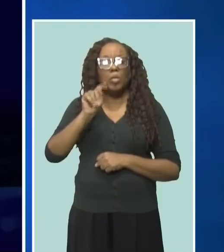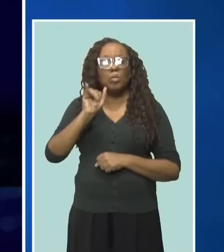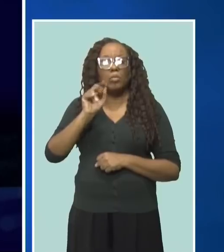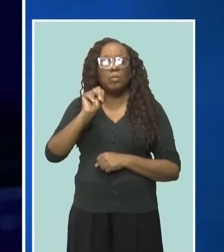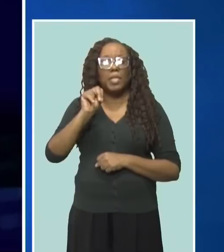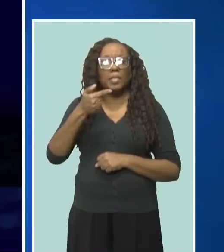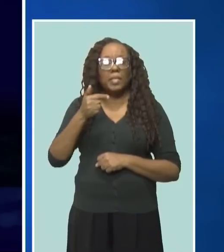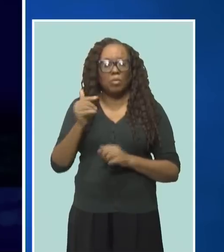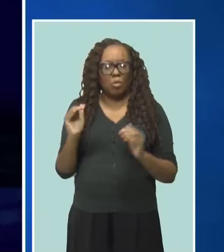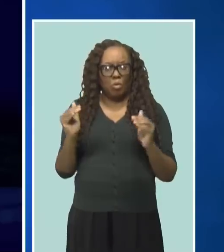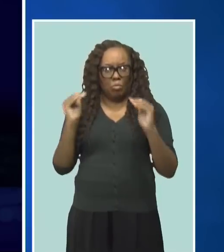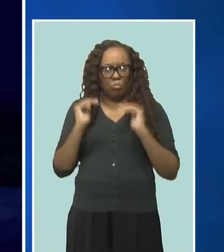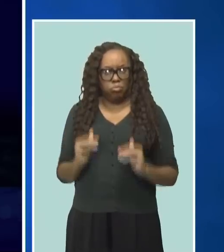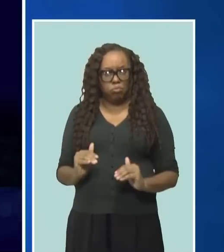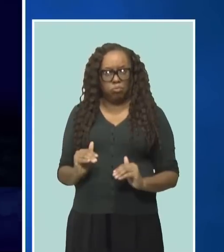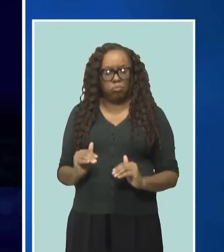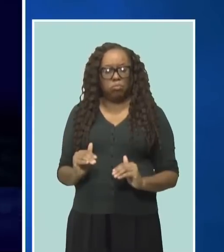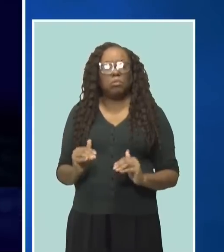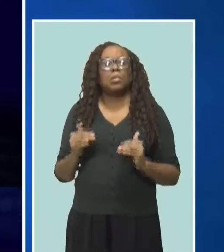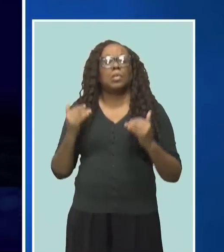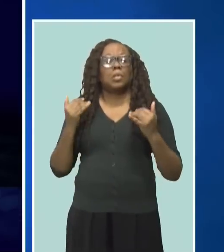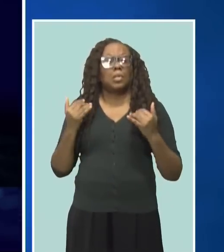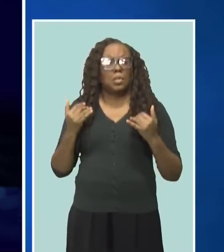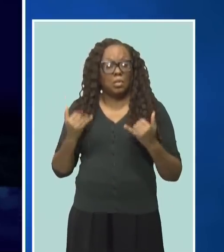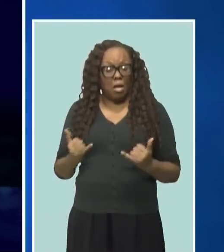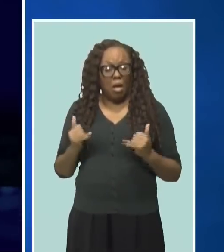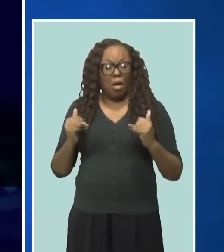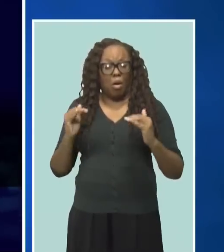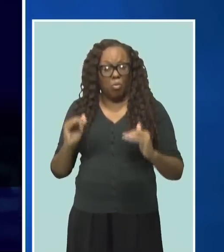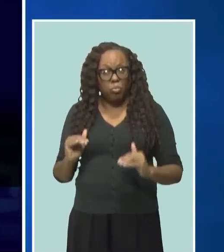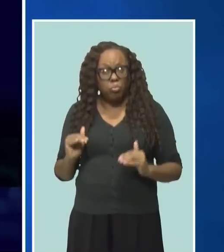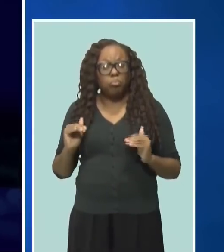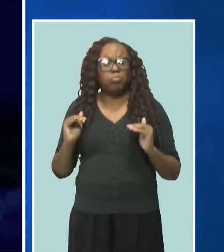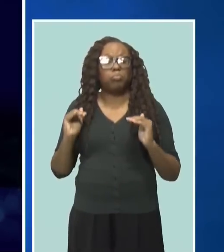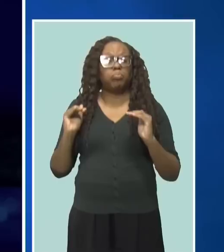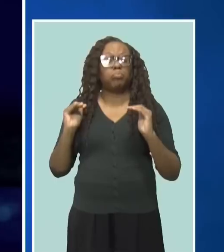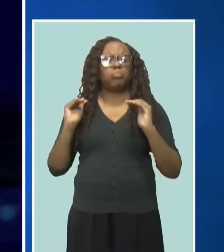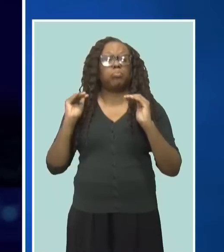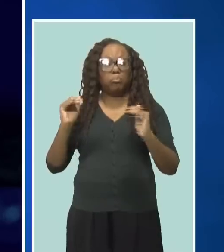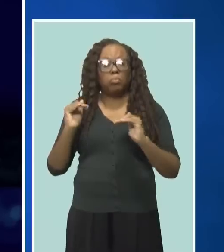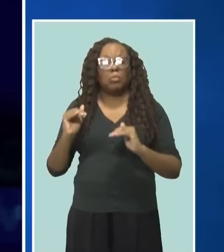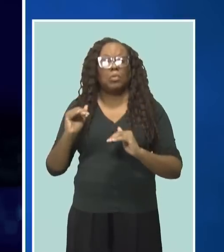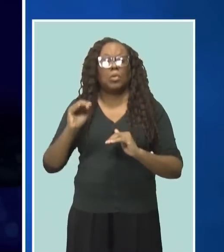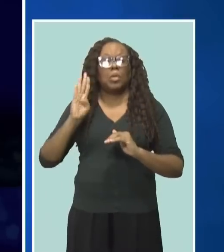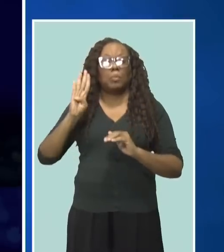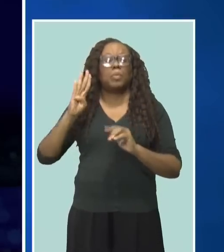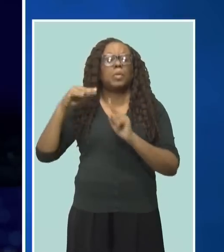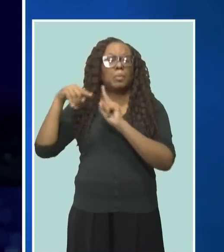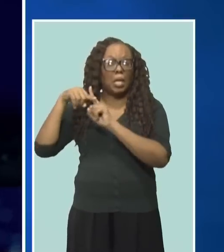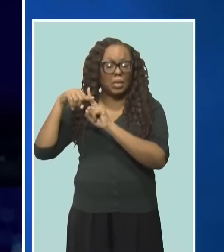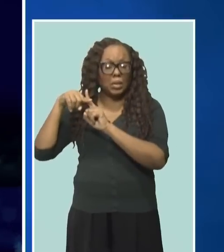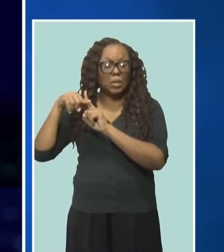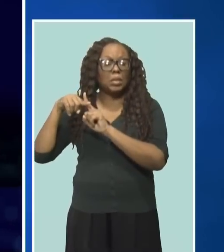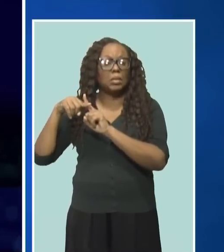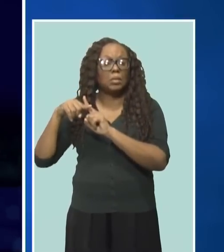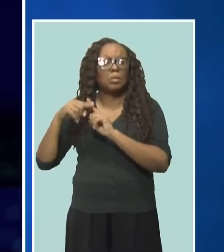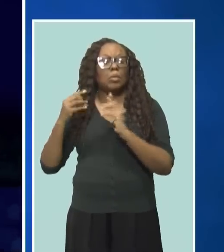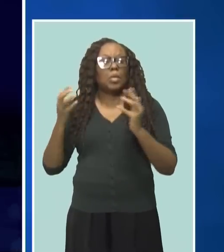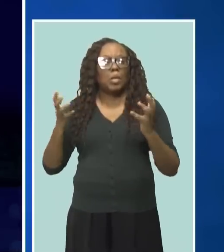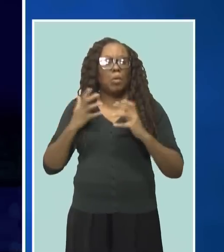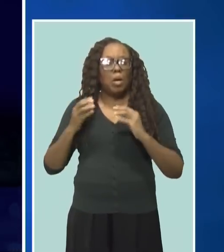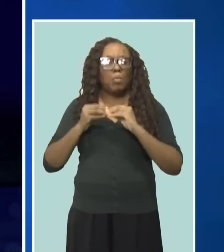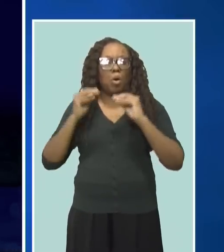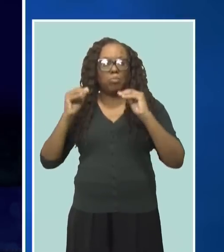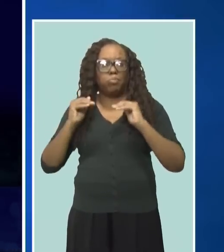minus, and now it's B+. It needs to head towards BBB, which is what's called